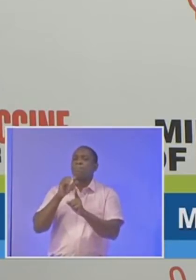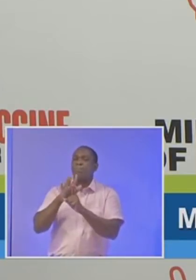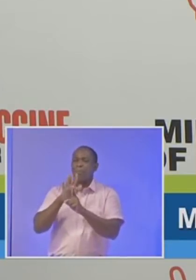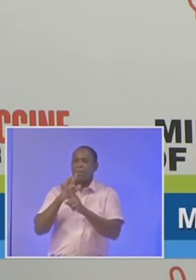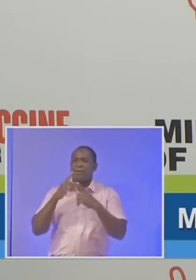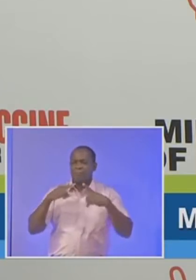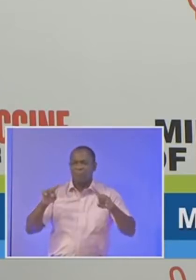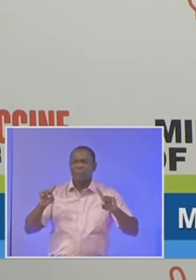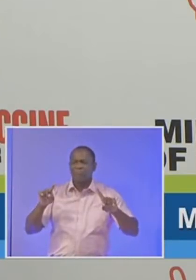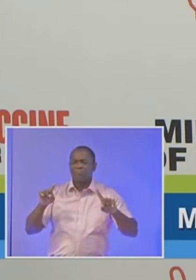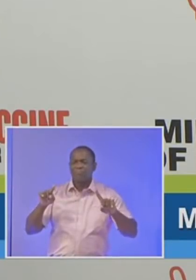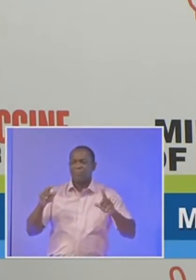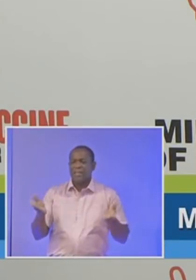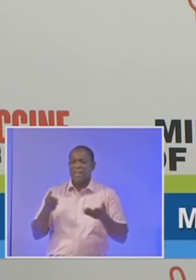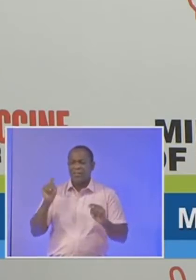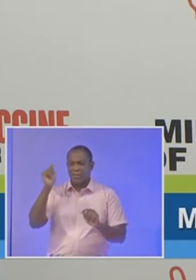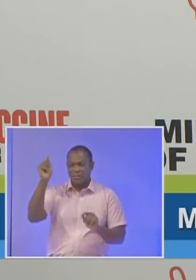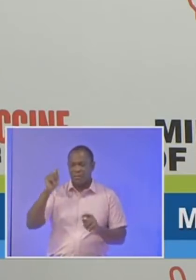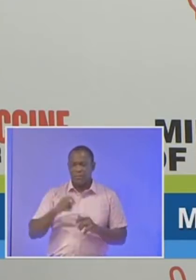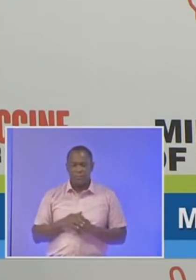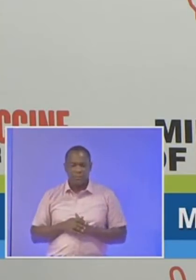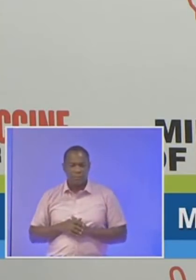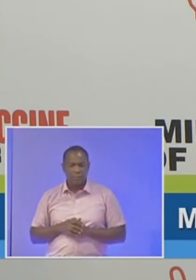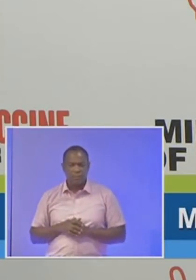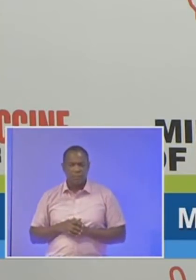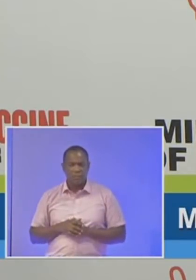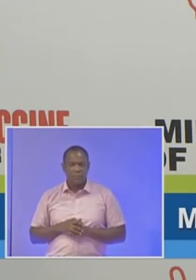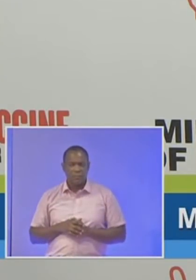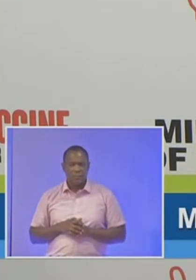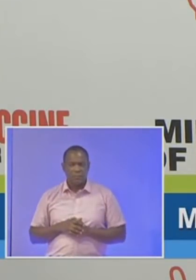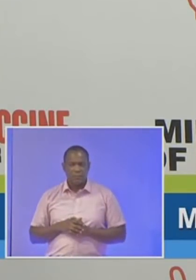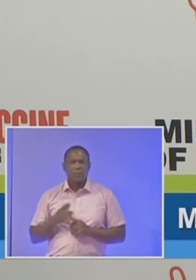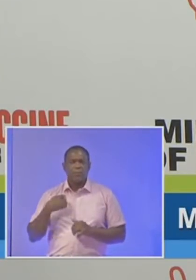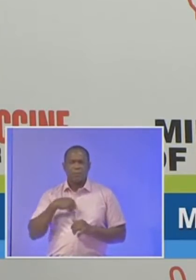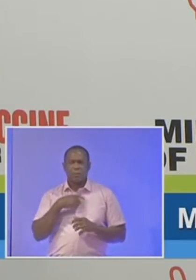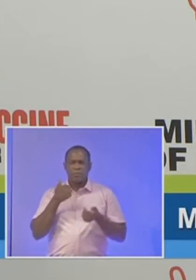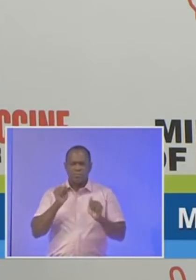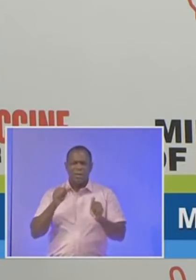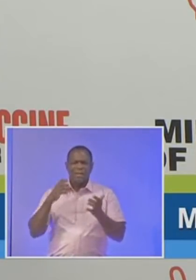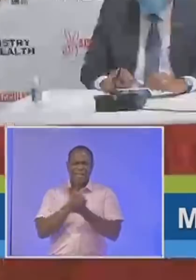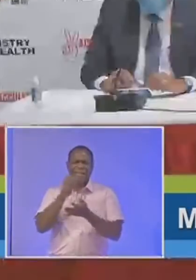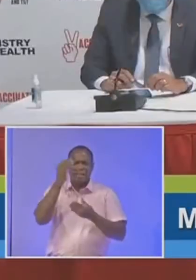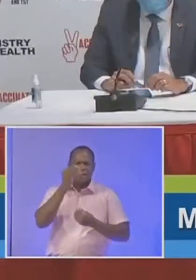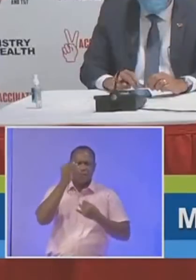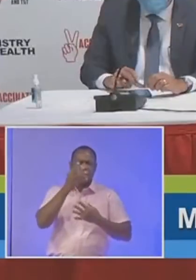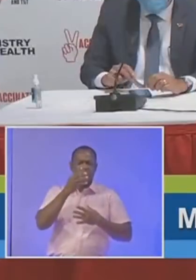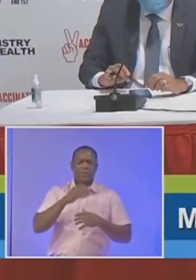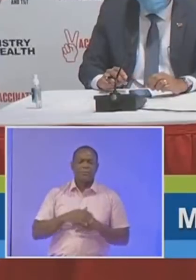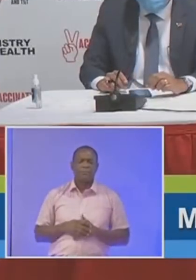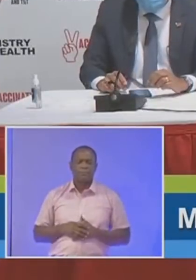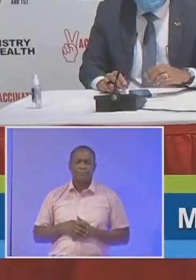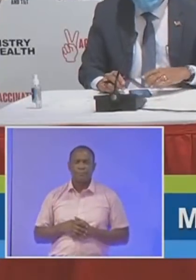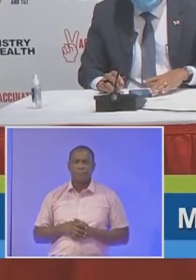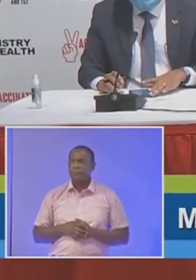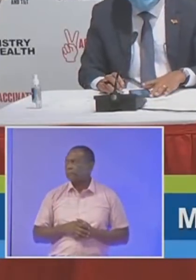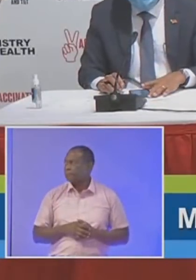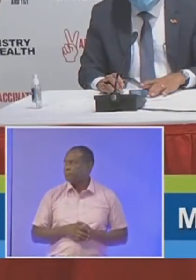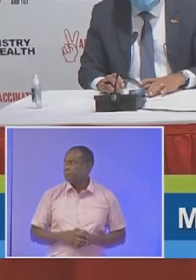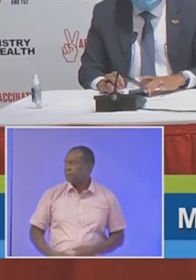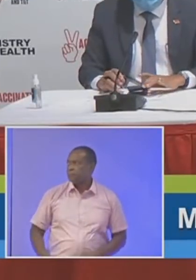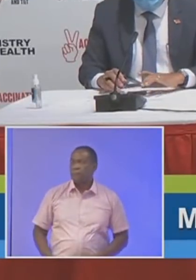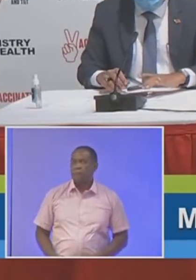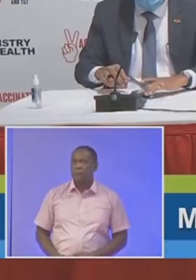most accepted, most widely available, but we will try and get that if I could. Thank you very much. Thank you very much. We go now